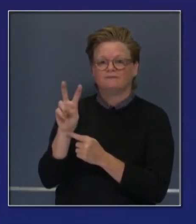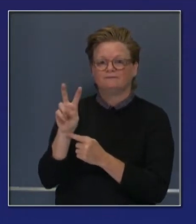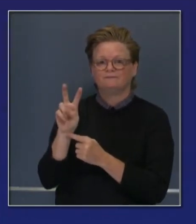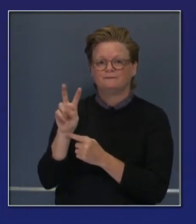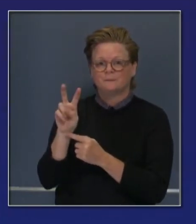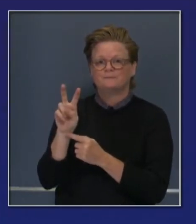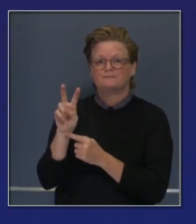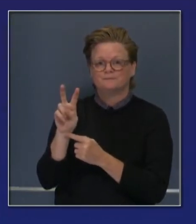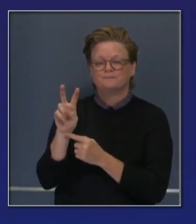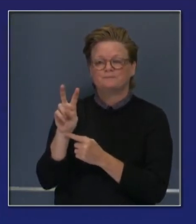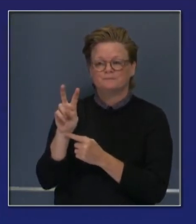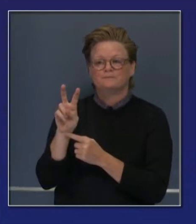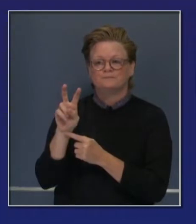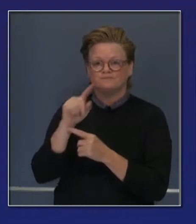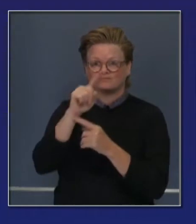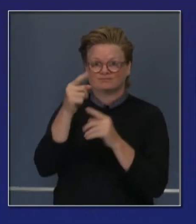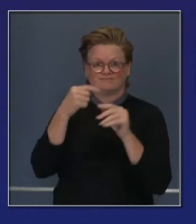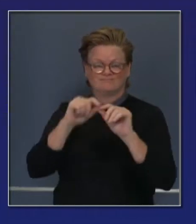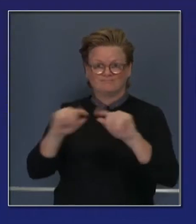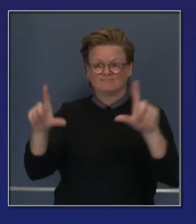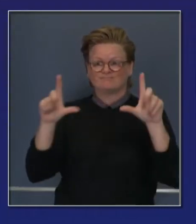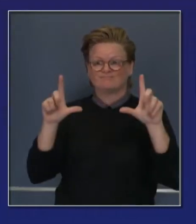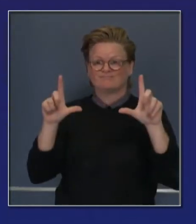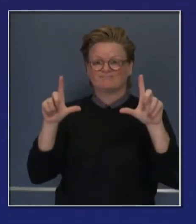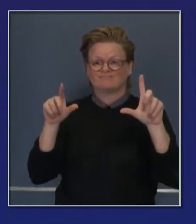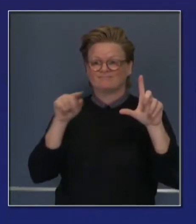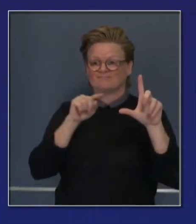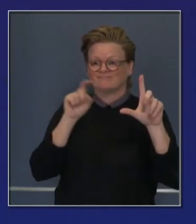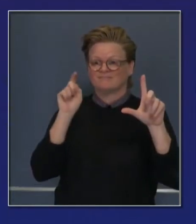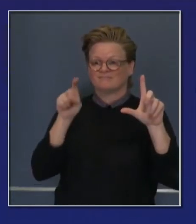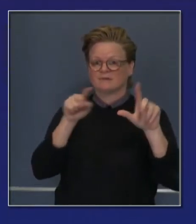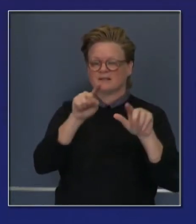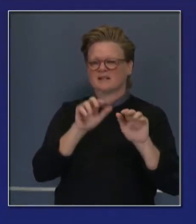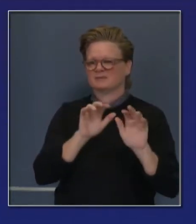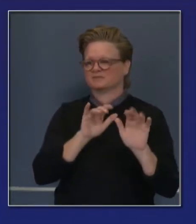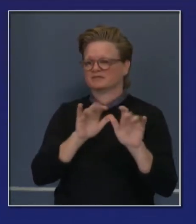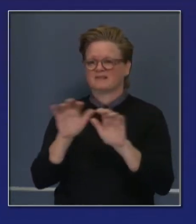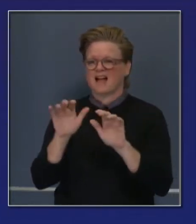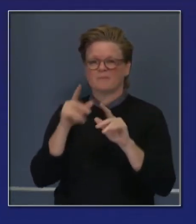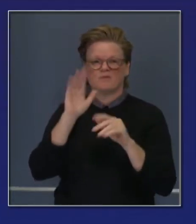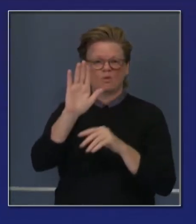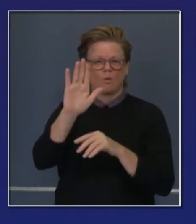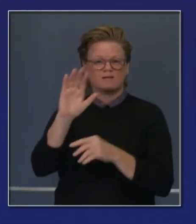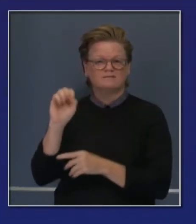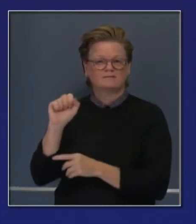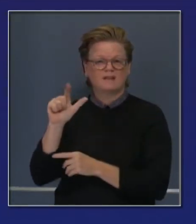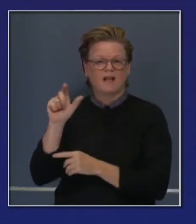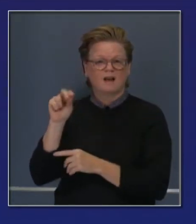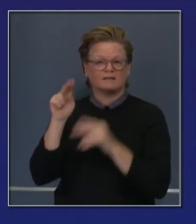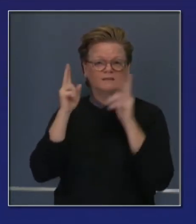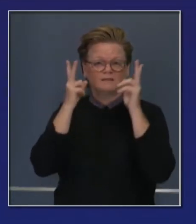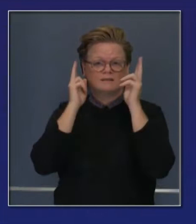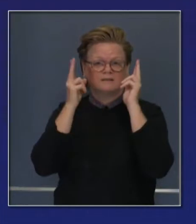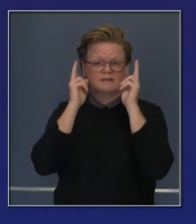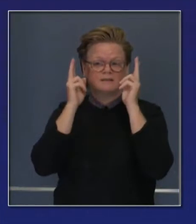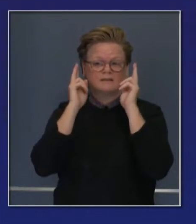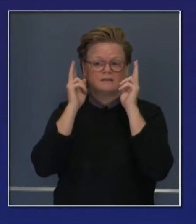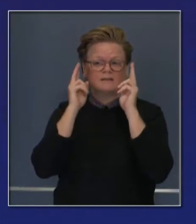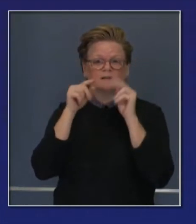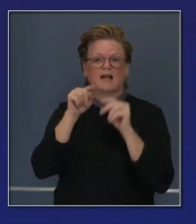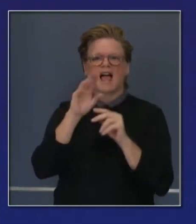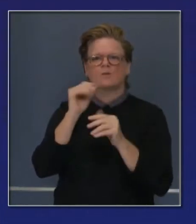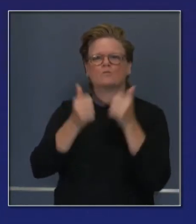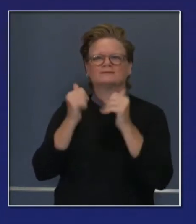Fresno, choose hair salons and barbershops, and then it will pop up and show you what color Fresno is and